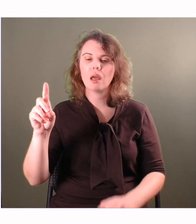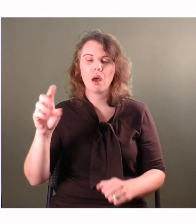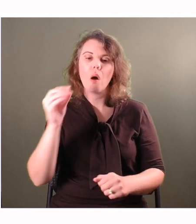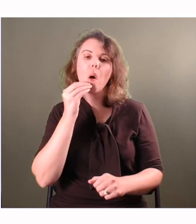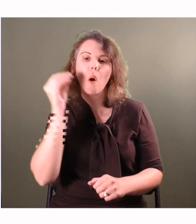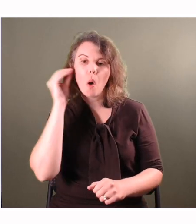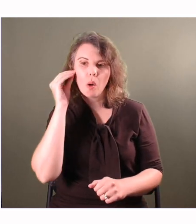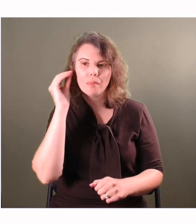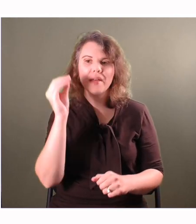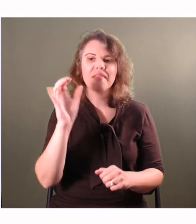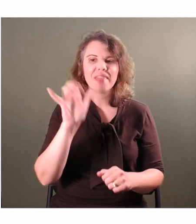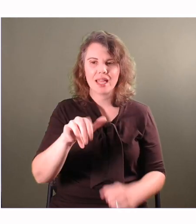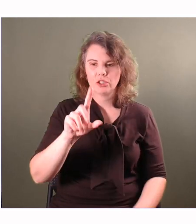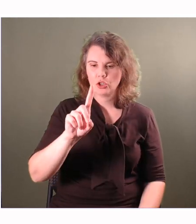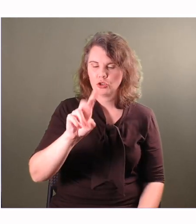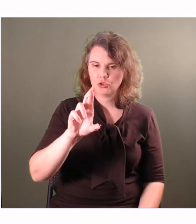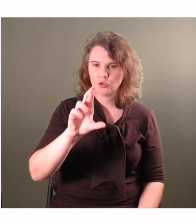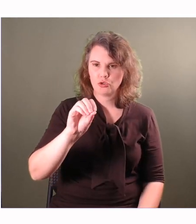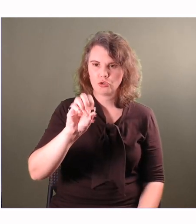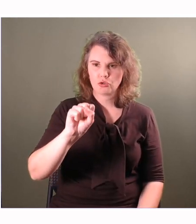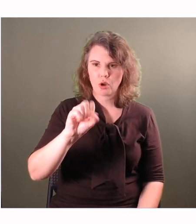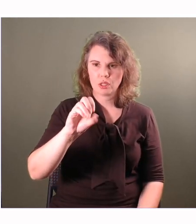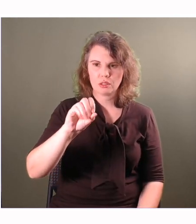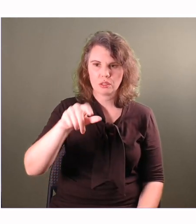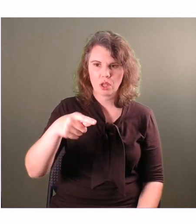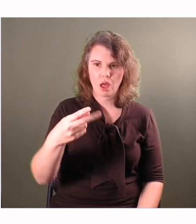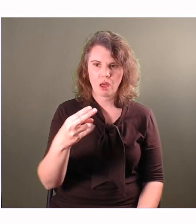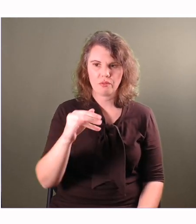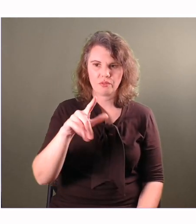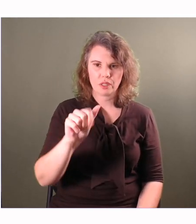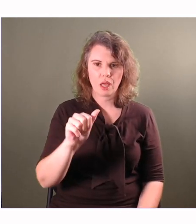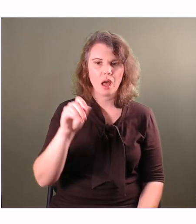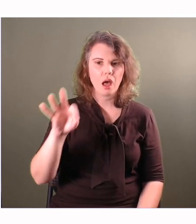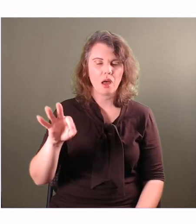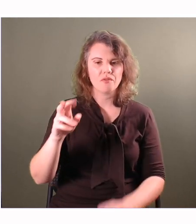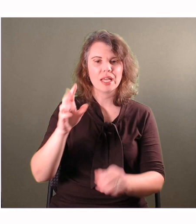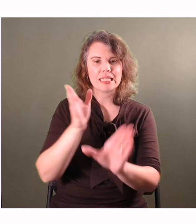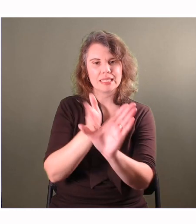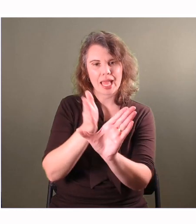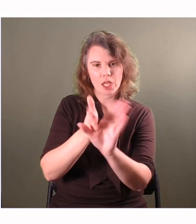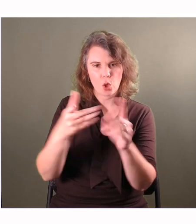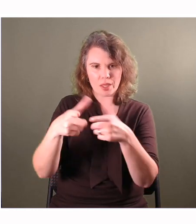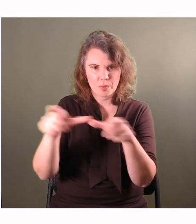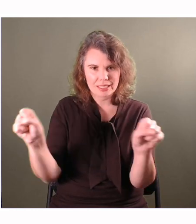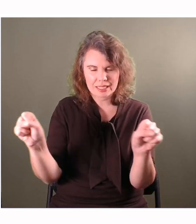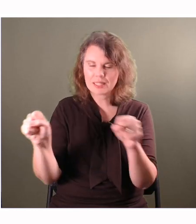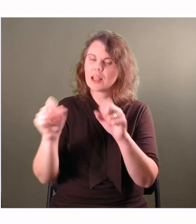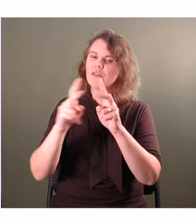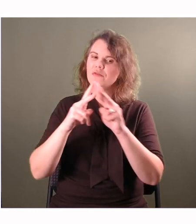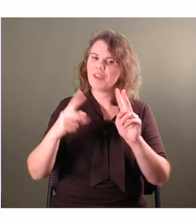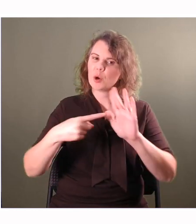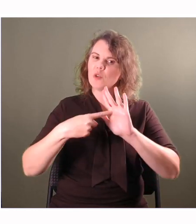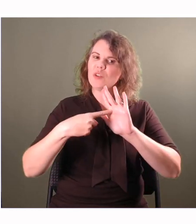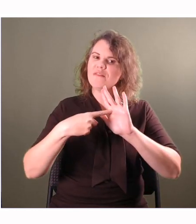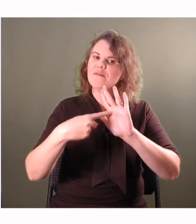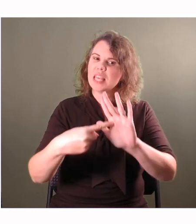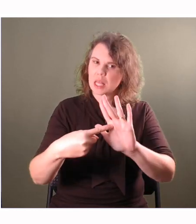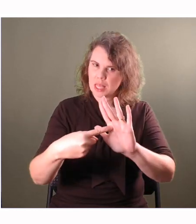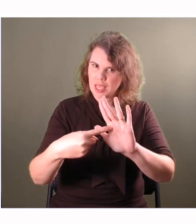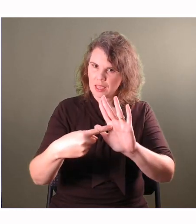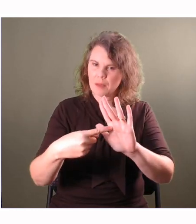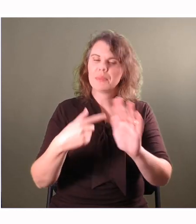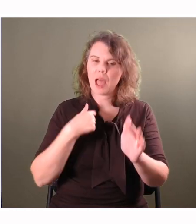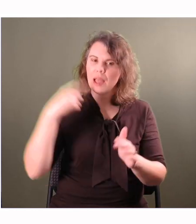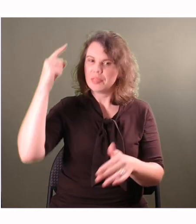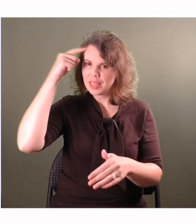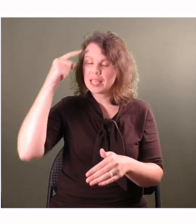of psycholinguistics. It's something small, but something that is quite revealing. I think these slips are revealing in a